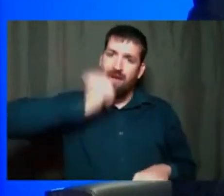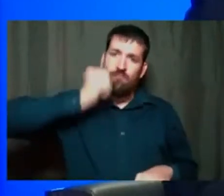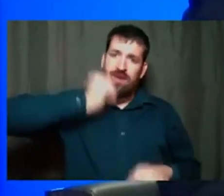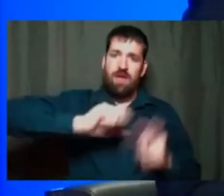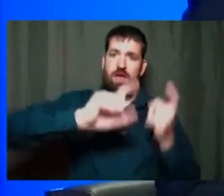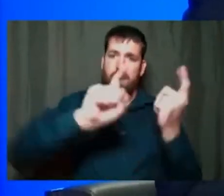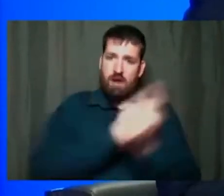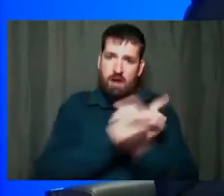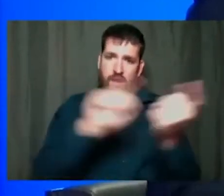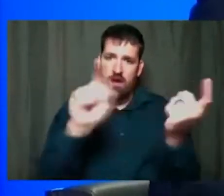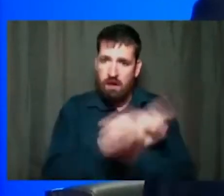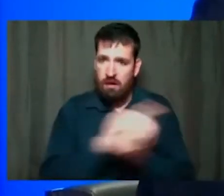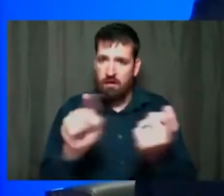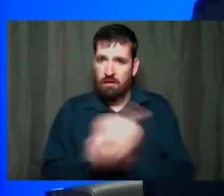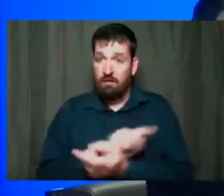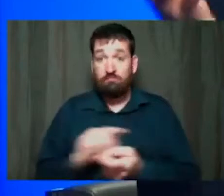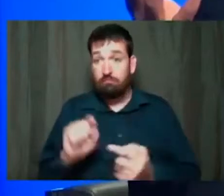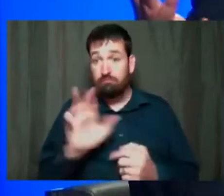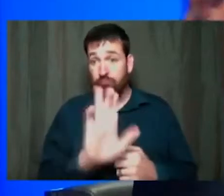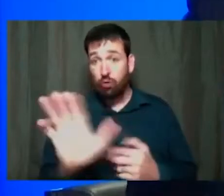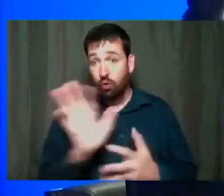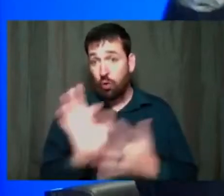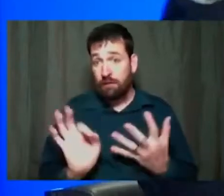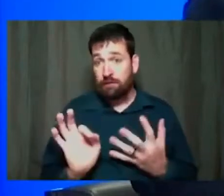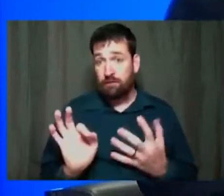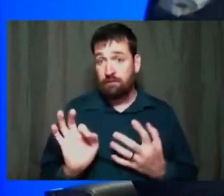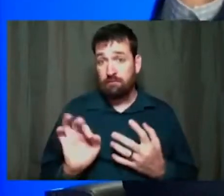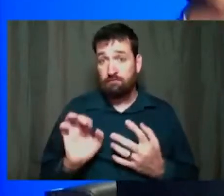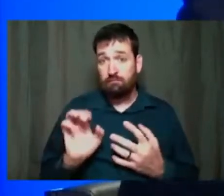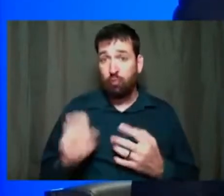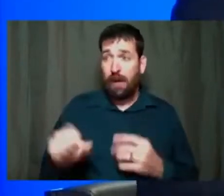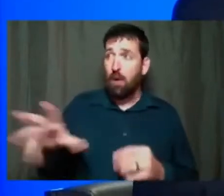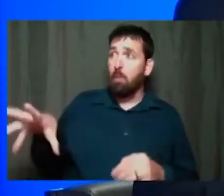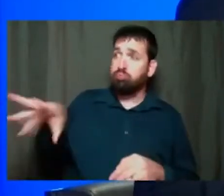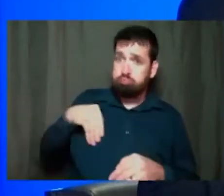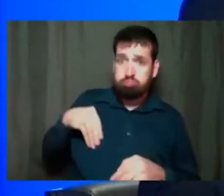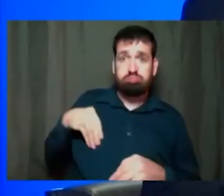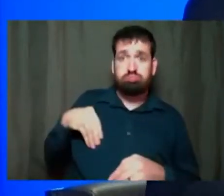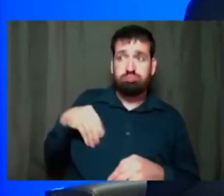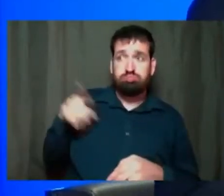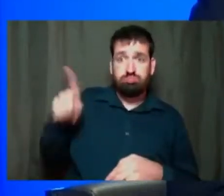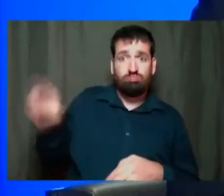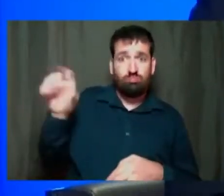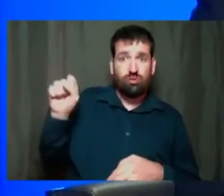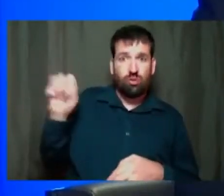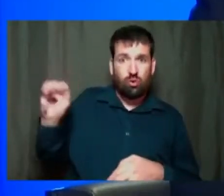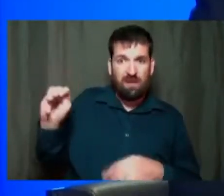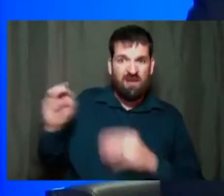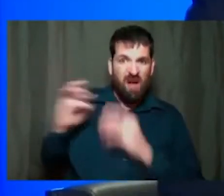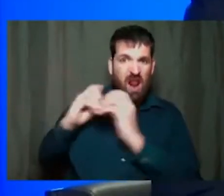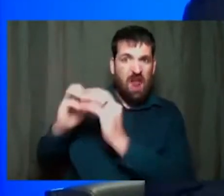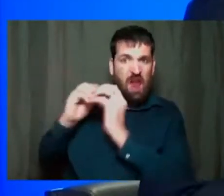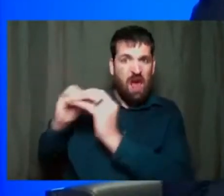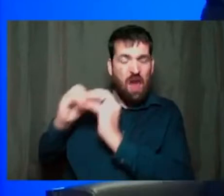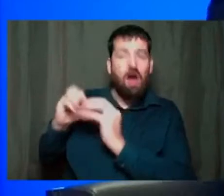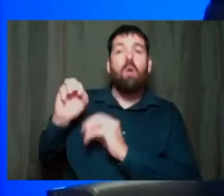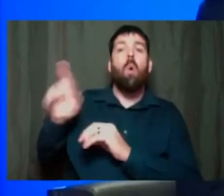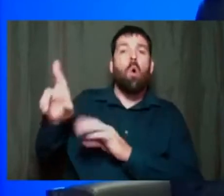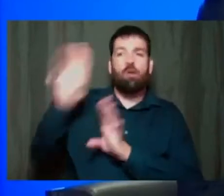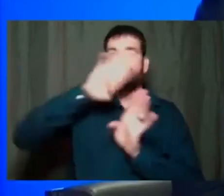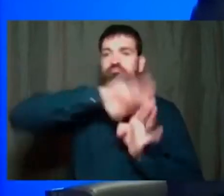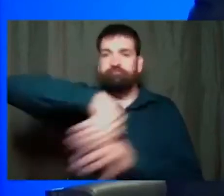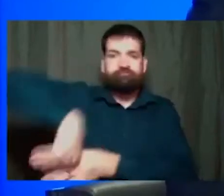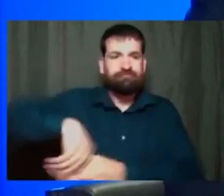have a choice. You can either buy into the noise at the upper level, or you can actually try to be the positive change that you want to see in